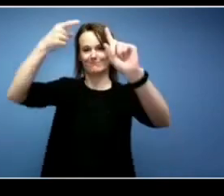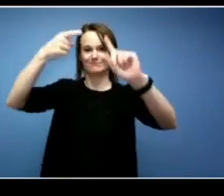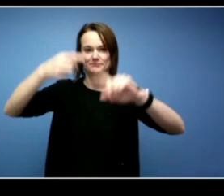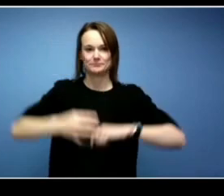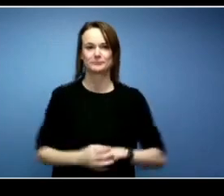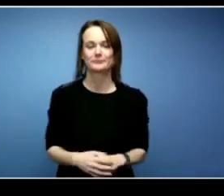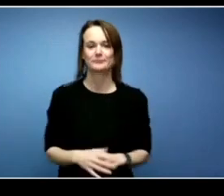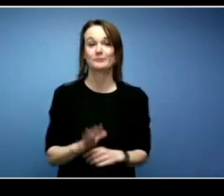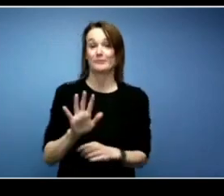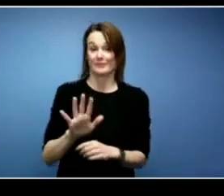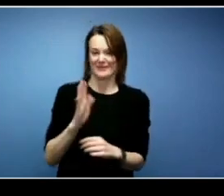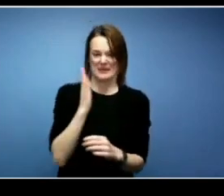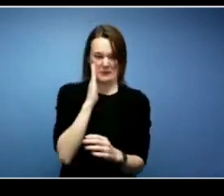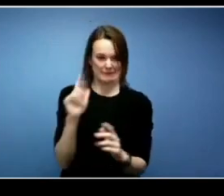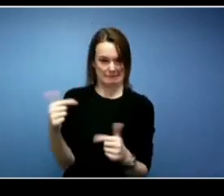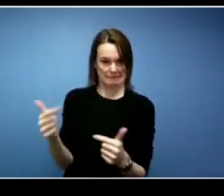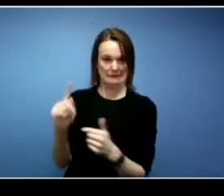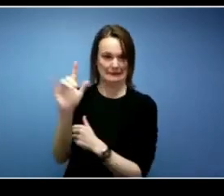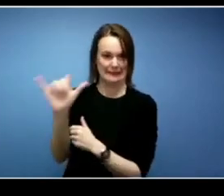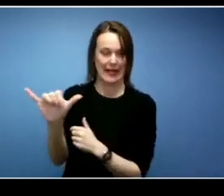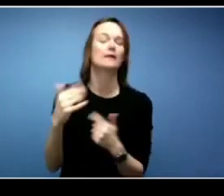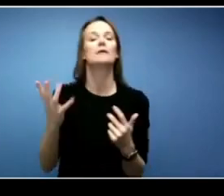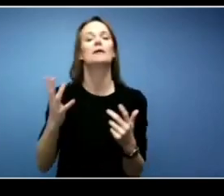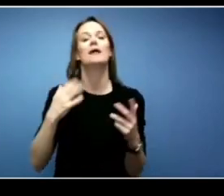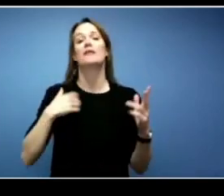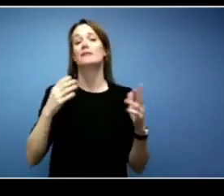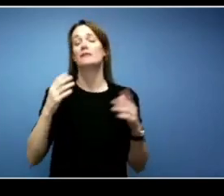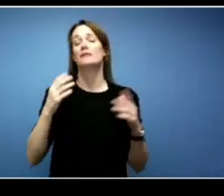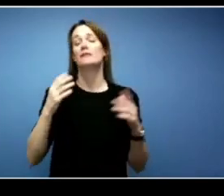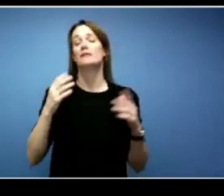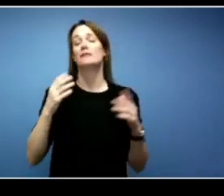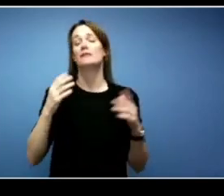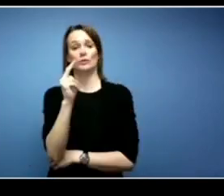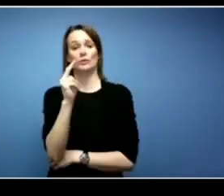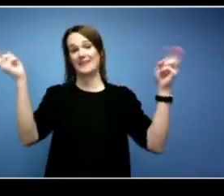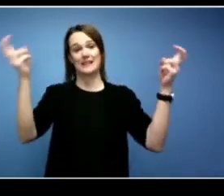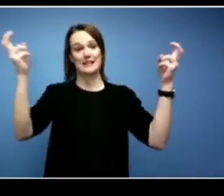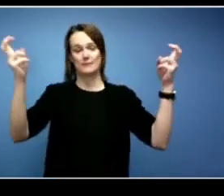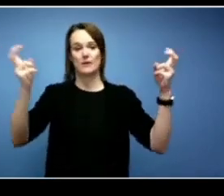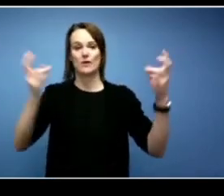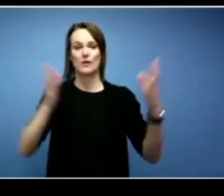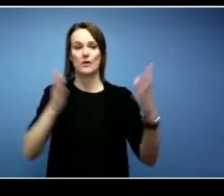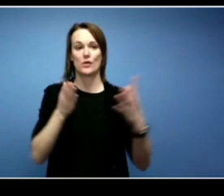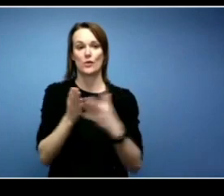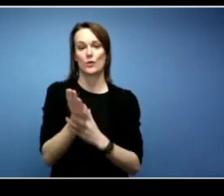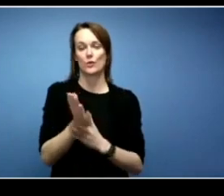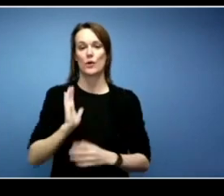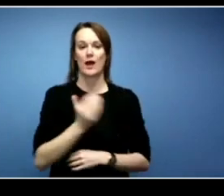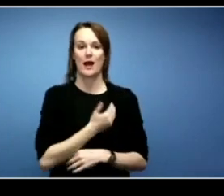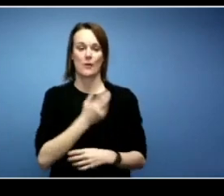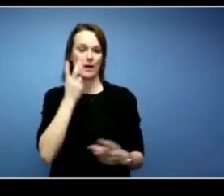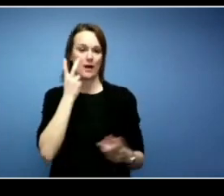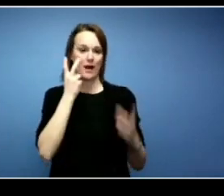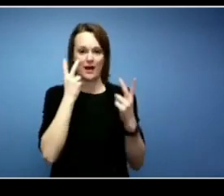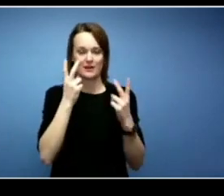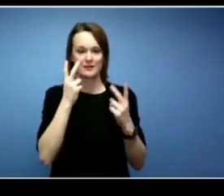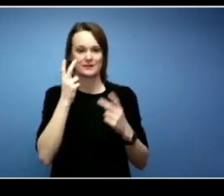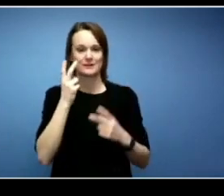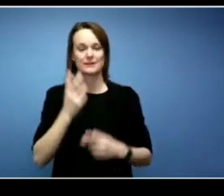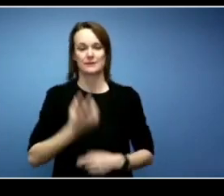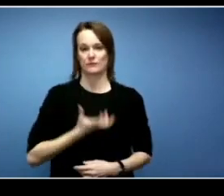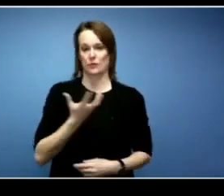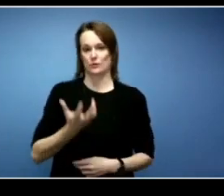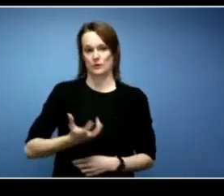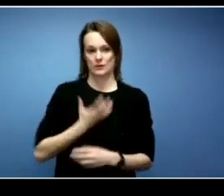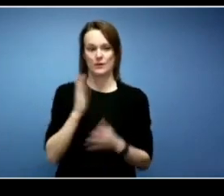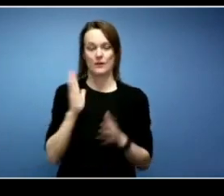theme, Through Our Eyes, the Voices of African Nova Scotians, focuses on the effects of anti-Black racism and those African